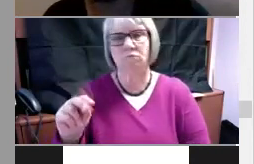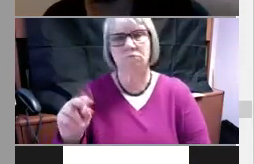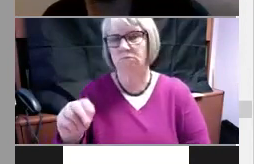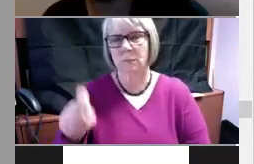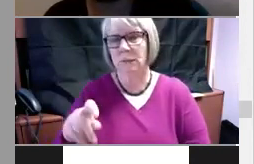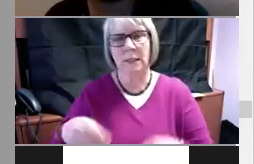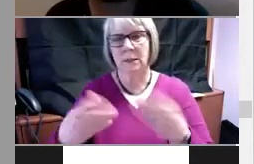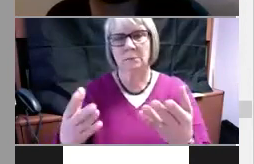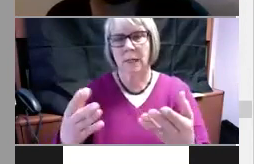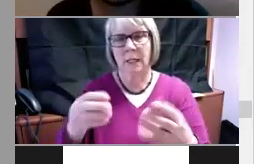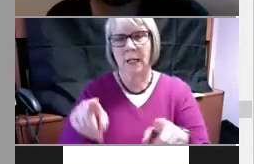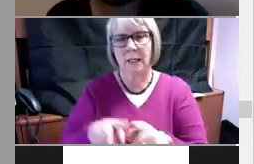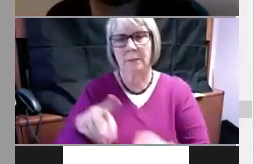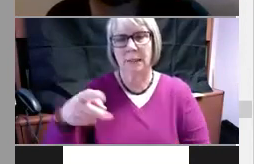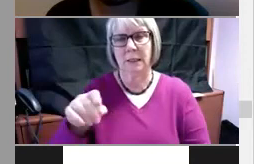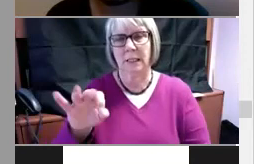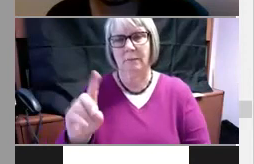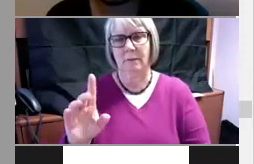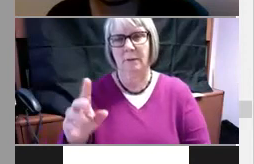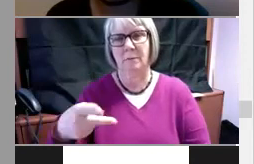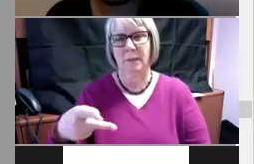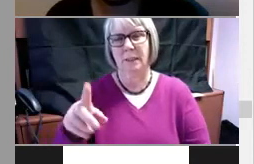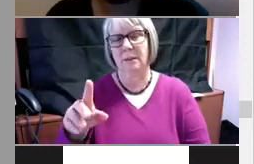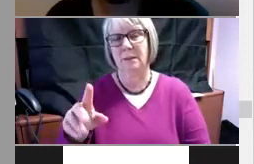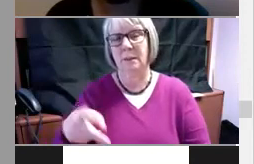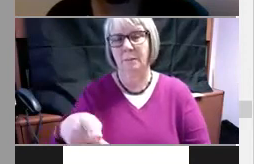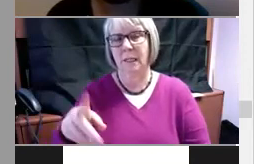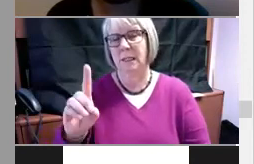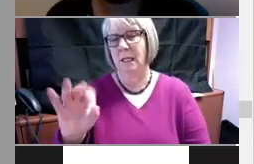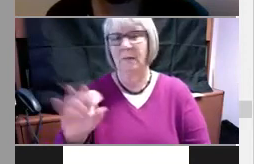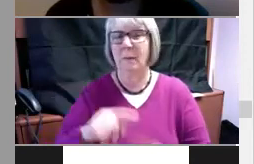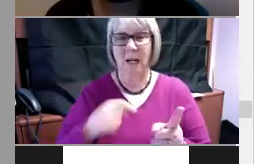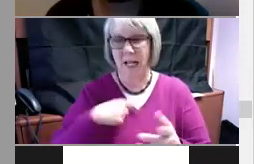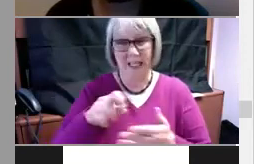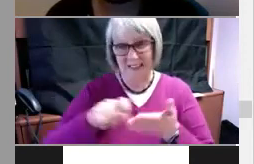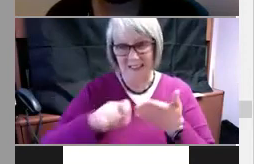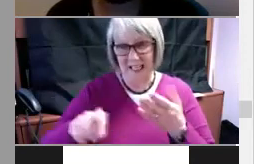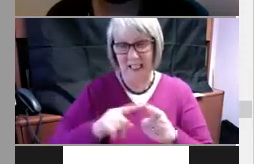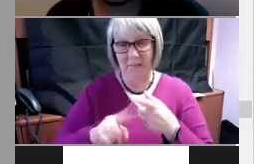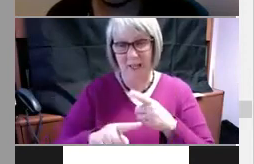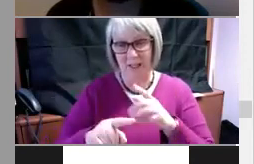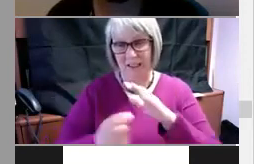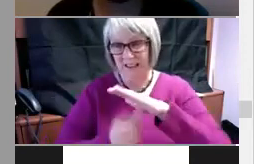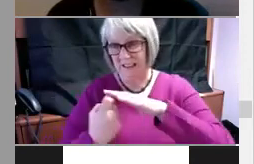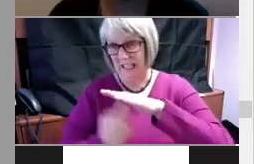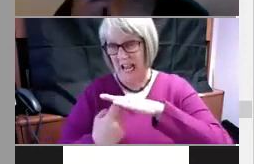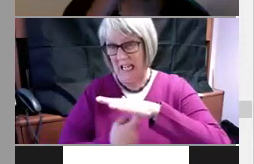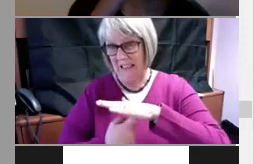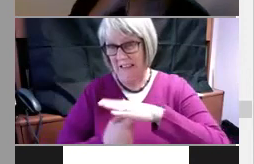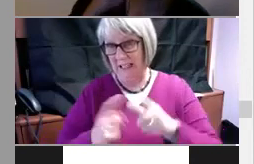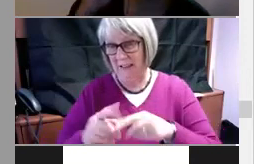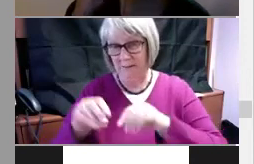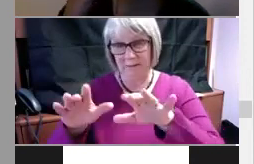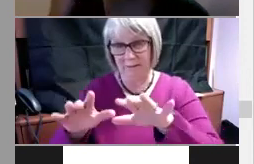digital copy. Yeah, I meant like scan, like handwrite it and then scan it and send it.